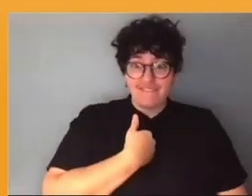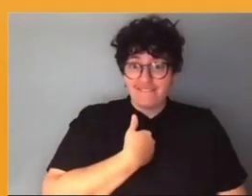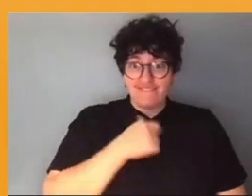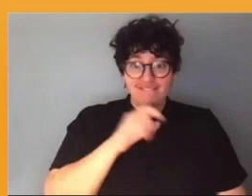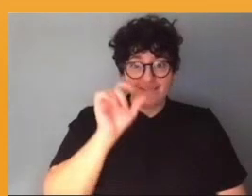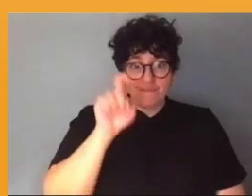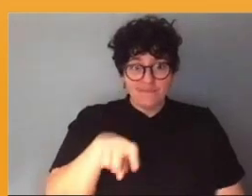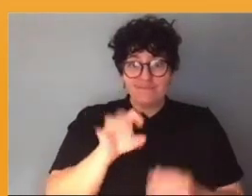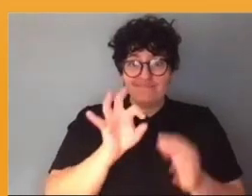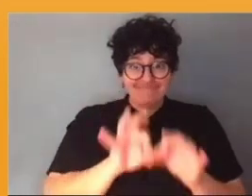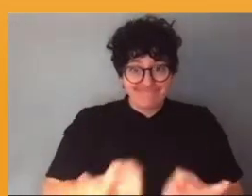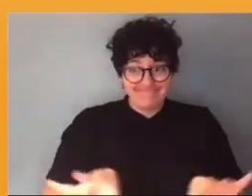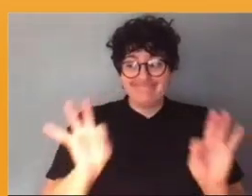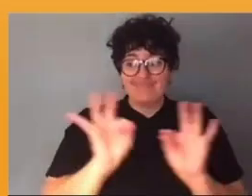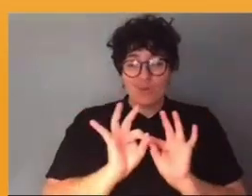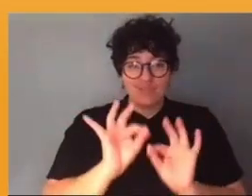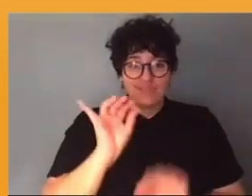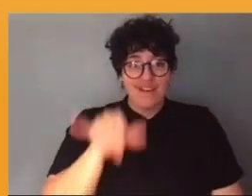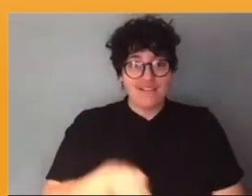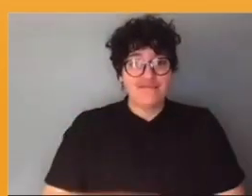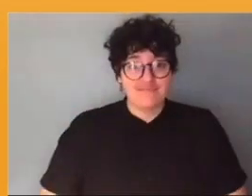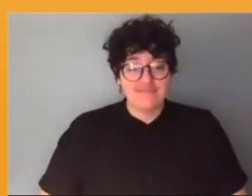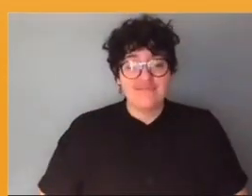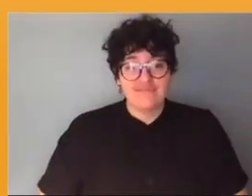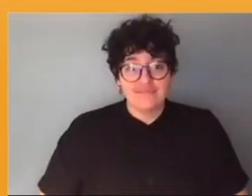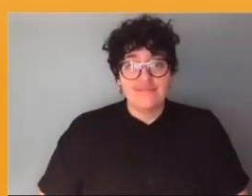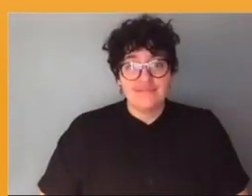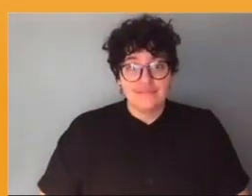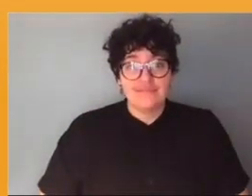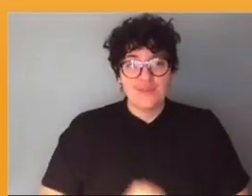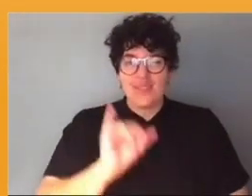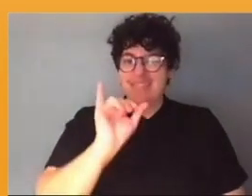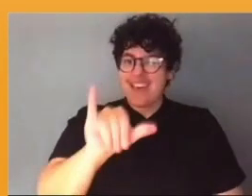that's my next phase, to try to